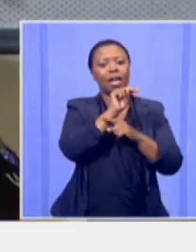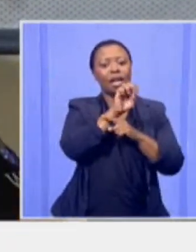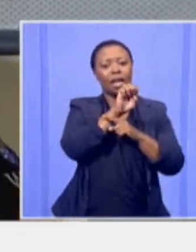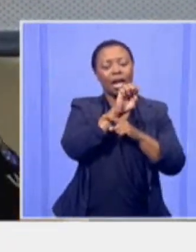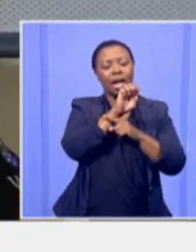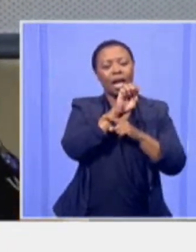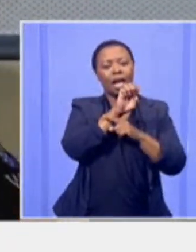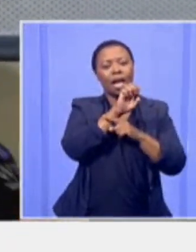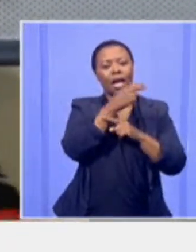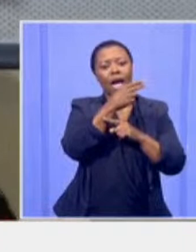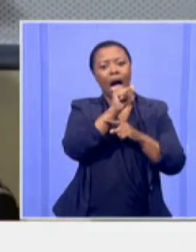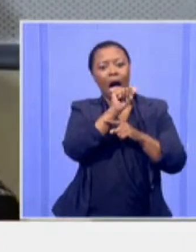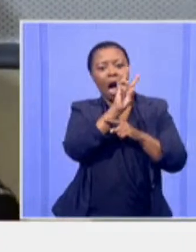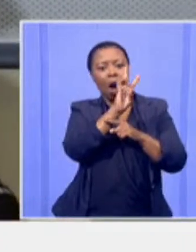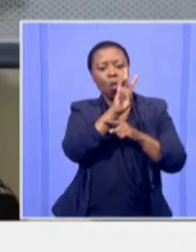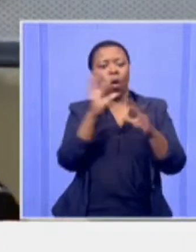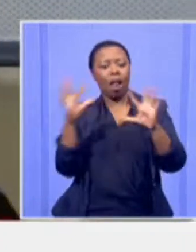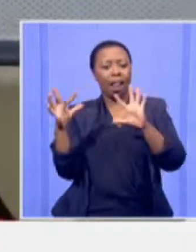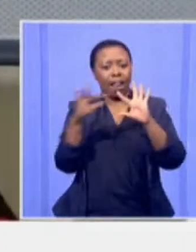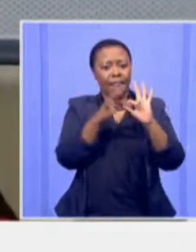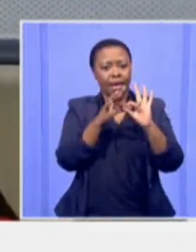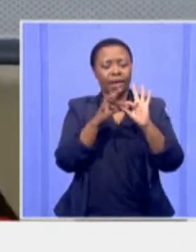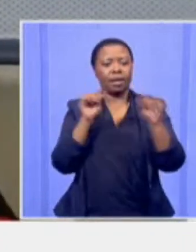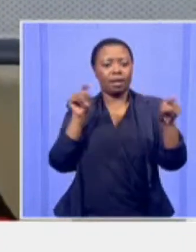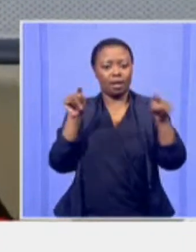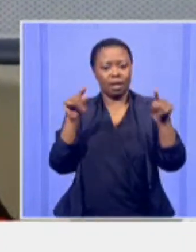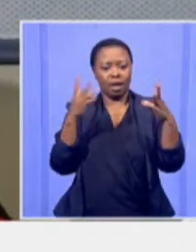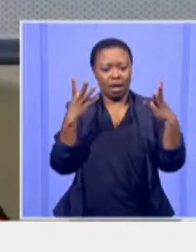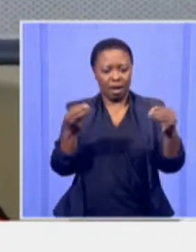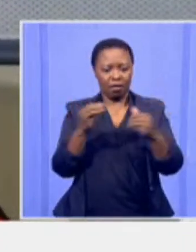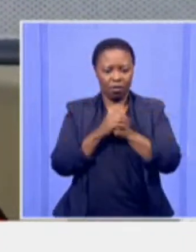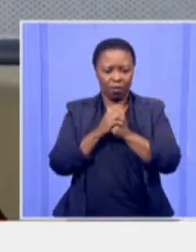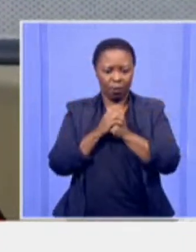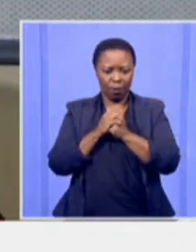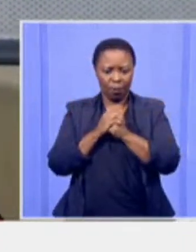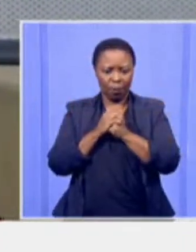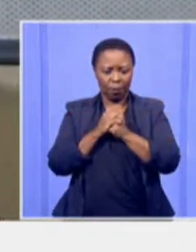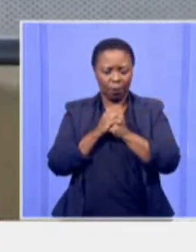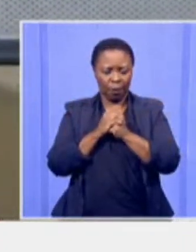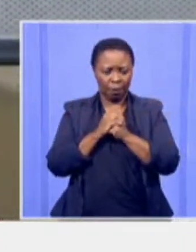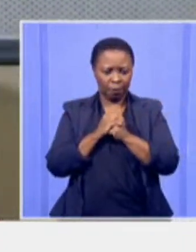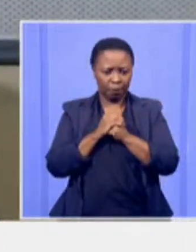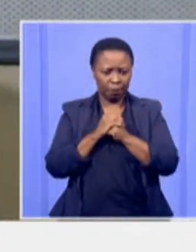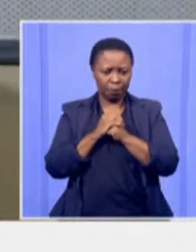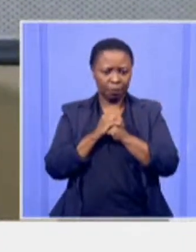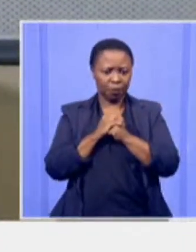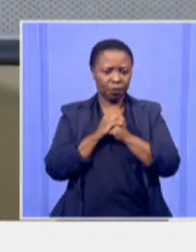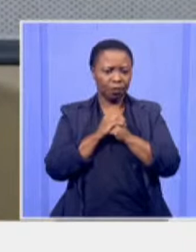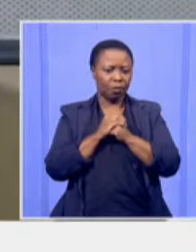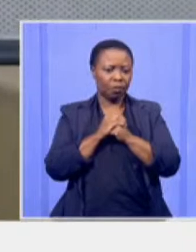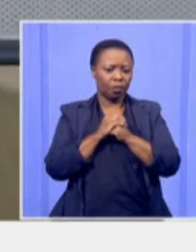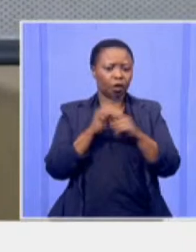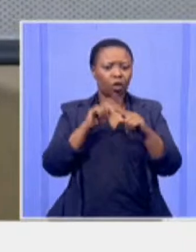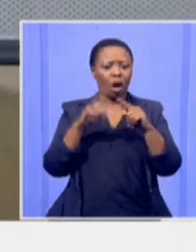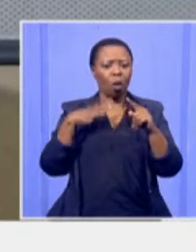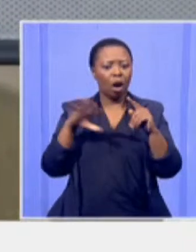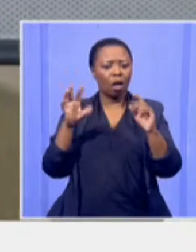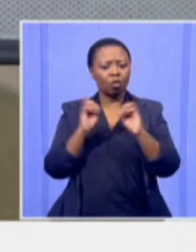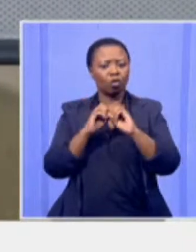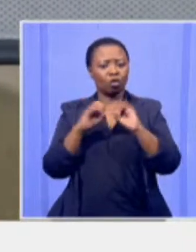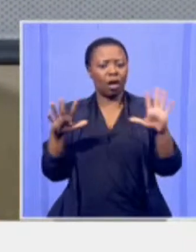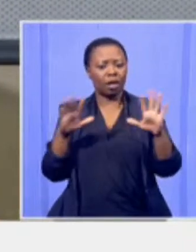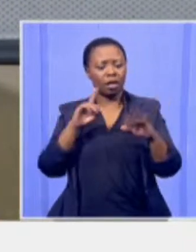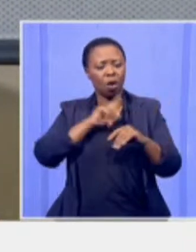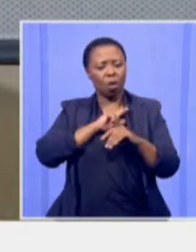Comrades, I would like first to start by quoting the request rate that was transcribed yesterday, because there were a lot